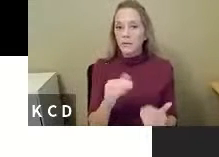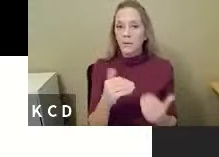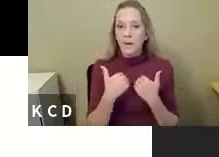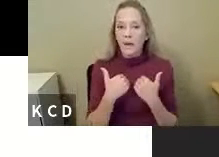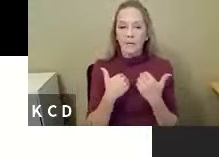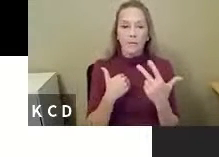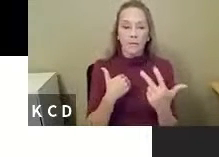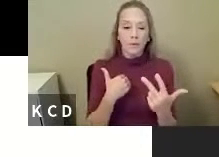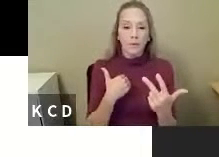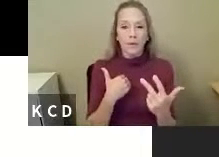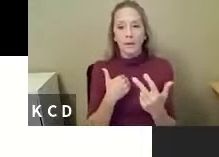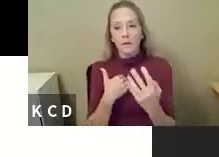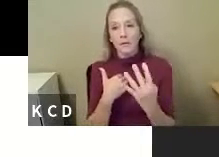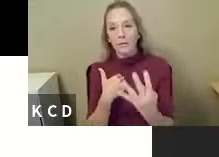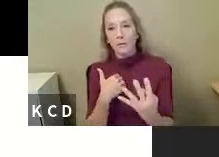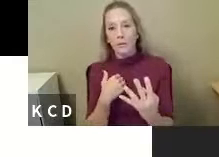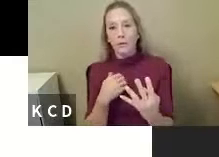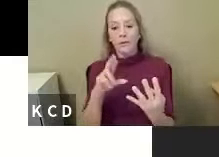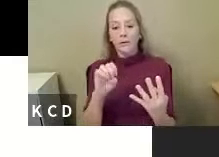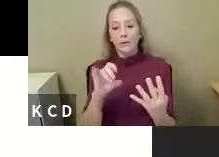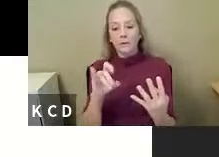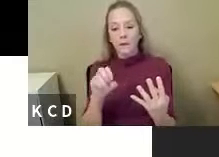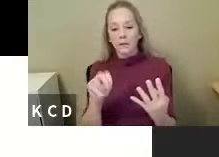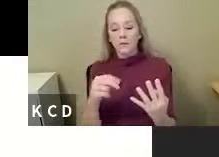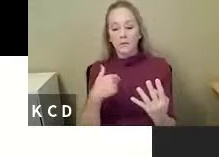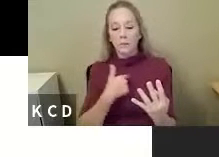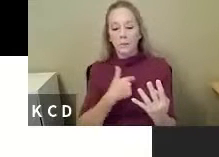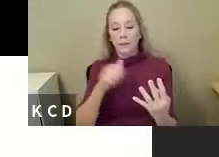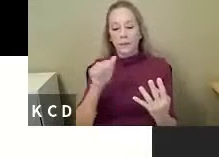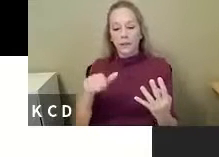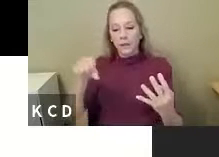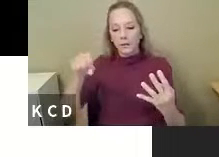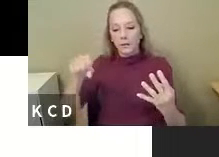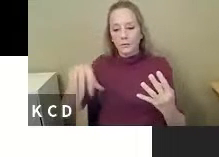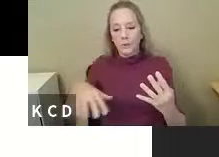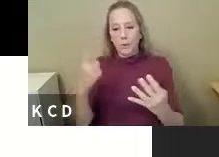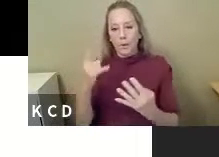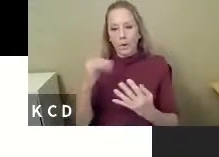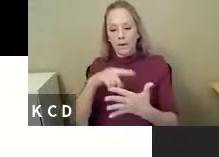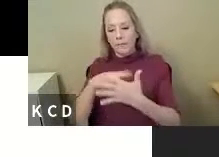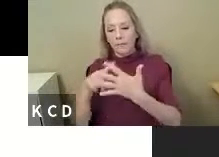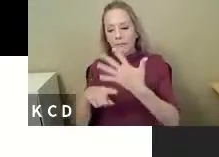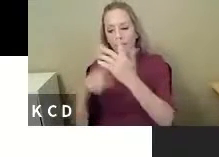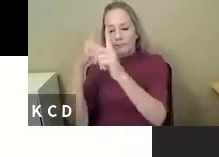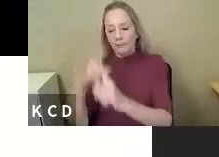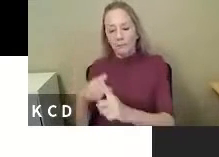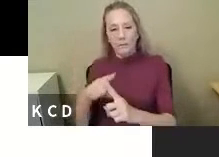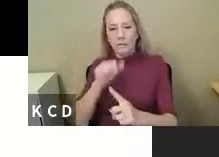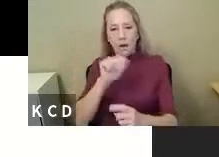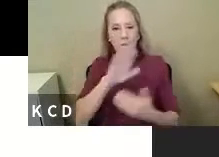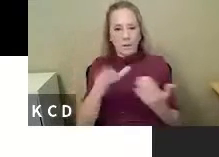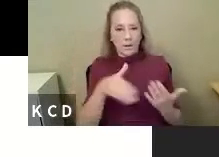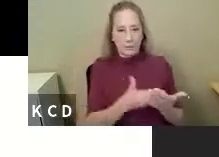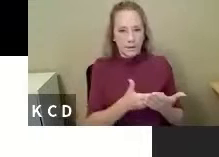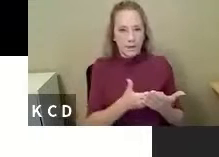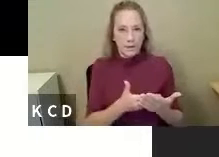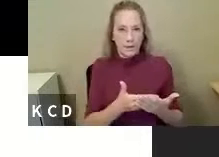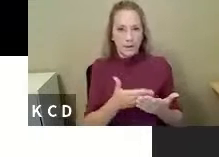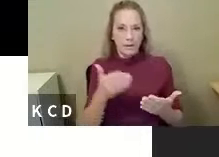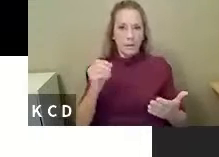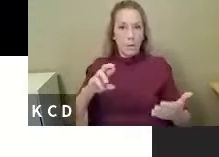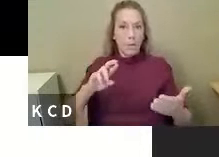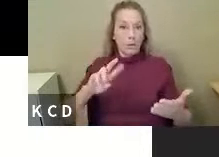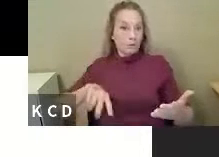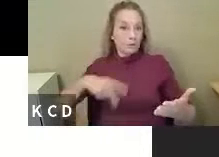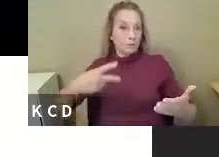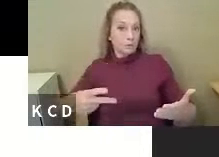that are recession, can we drop one particular thing, but not everything? You know, and the same idea in the reverse, that if